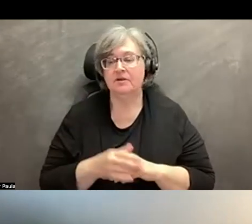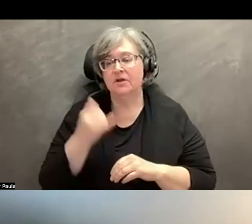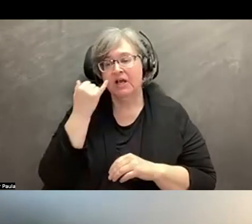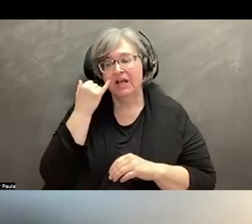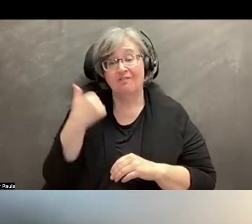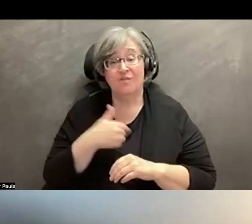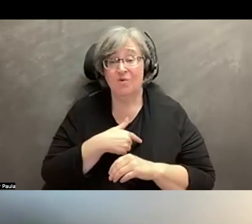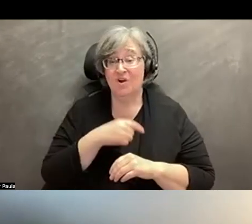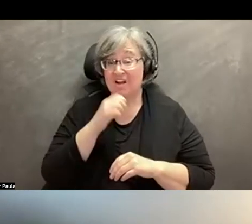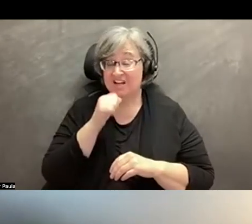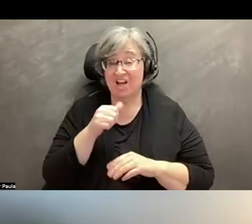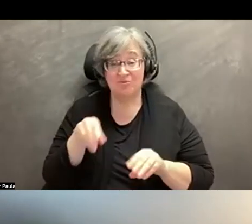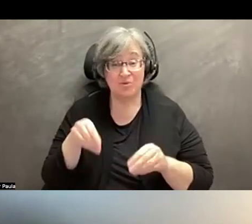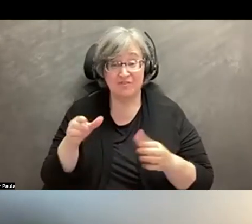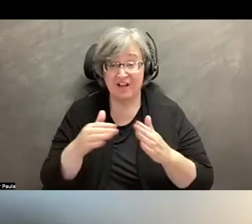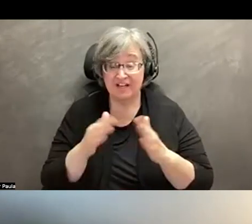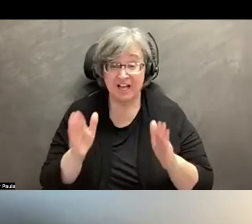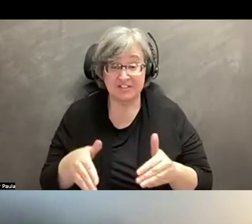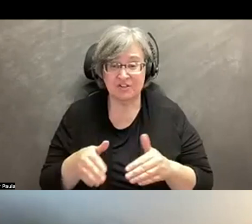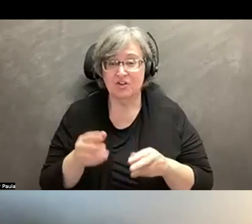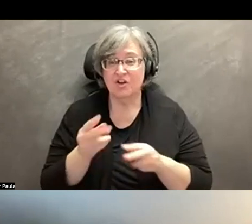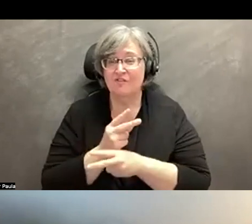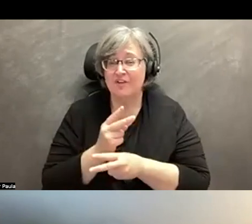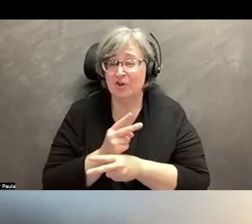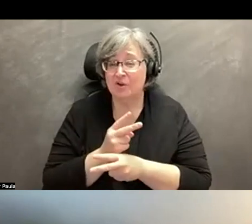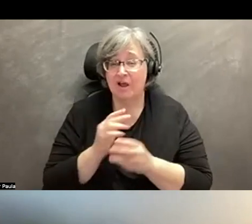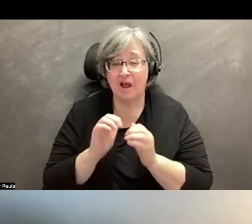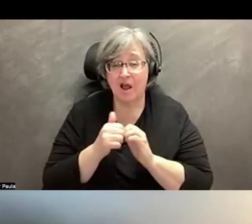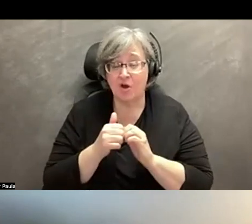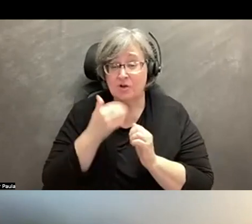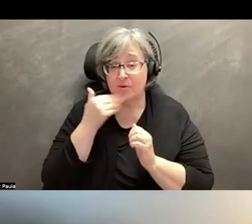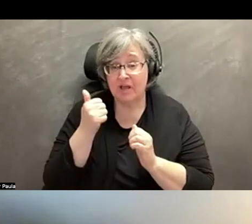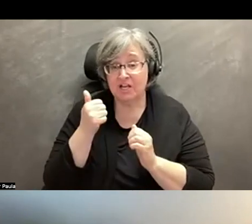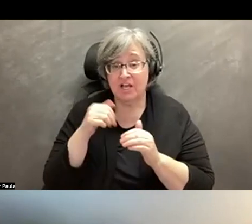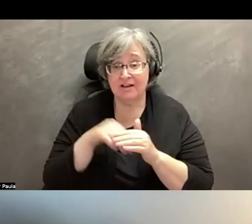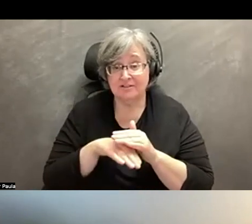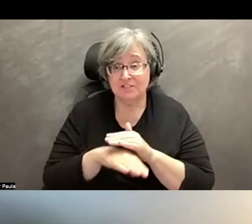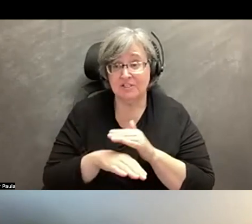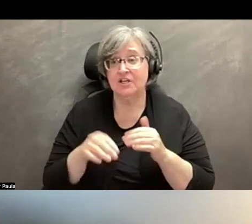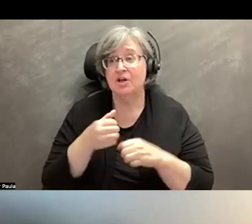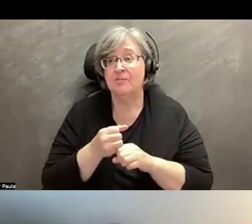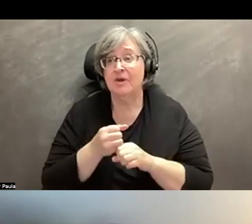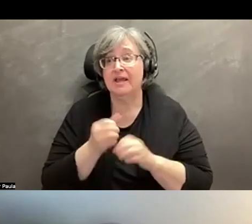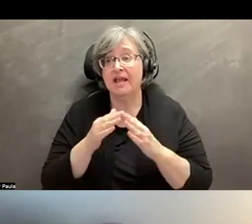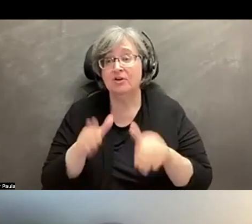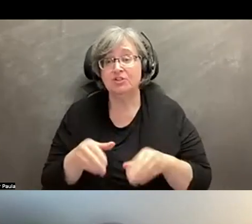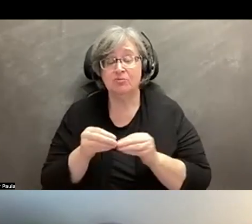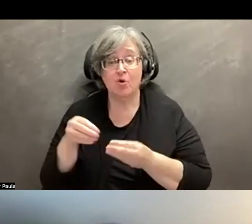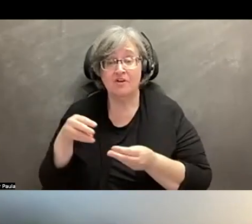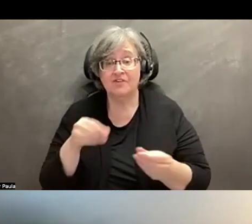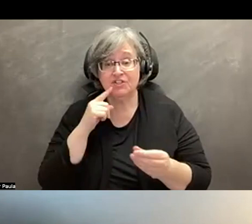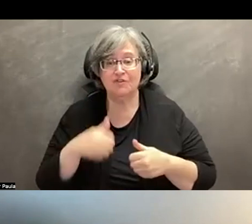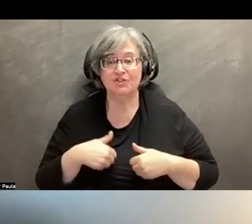the work of providing housing or figuring out how to better access and make housing more efficient for